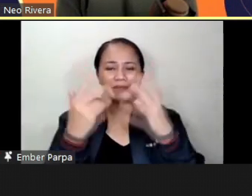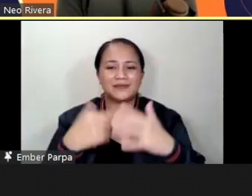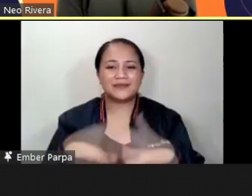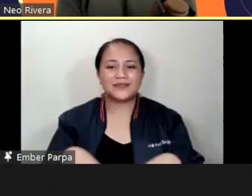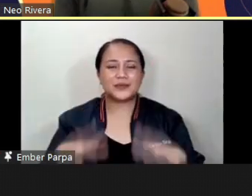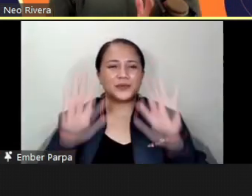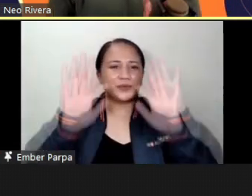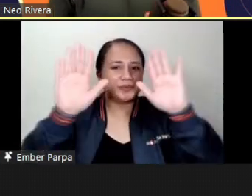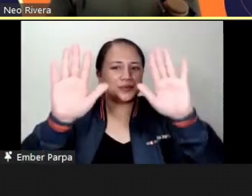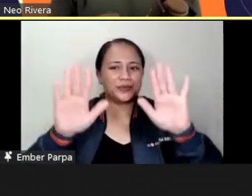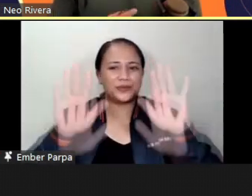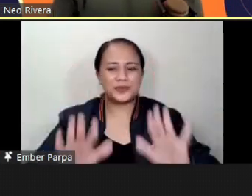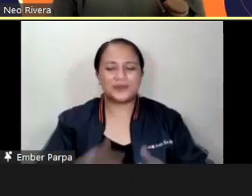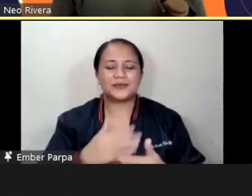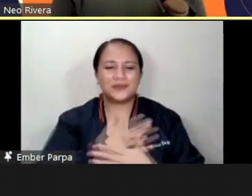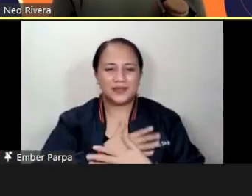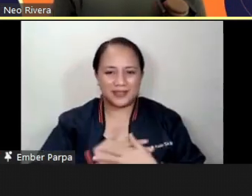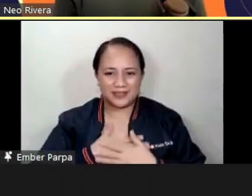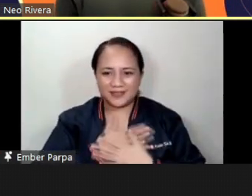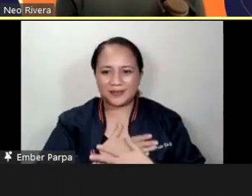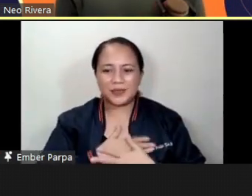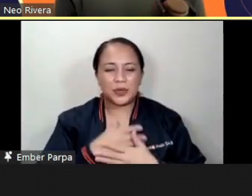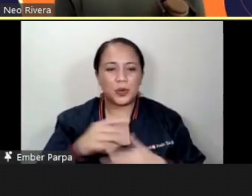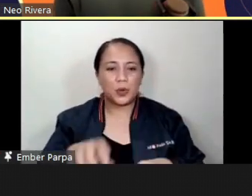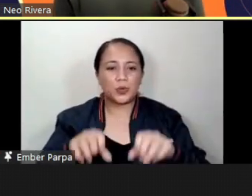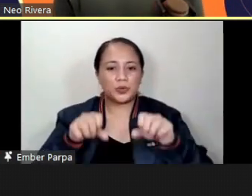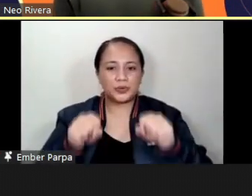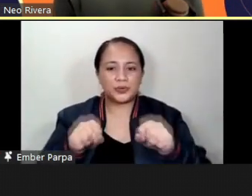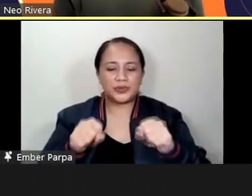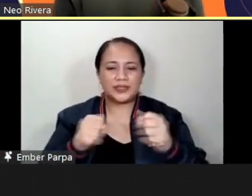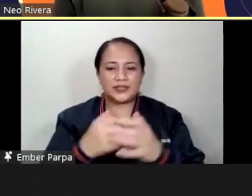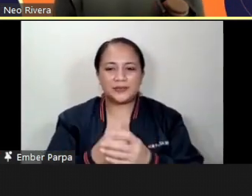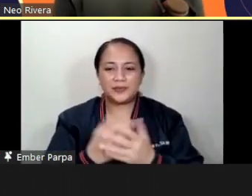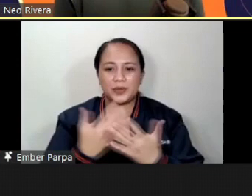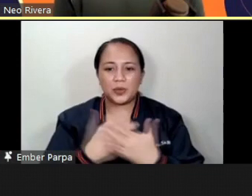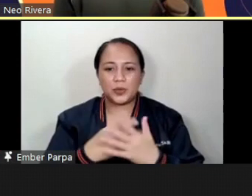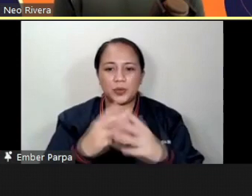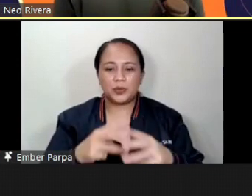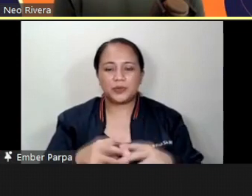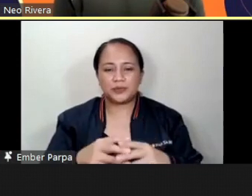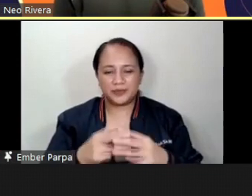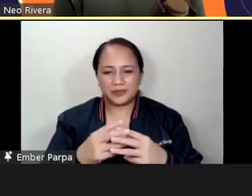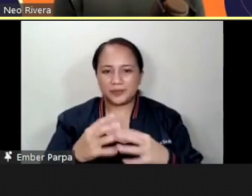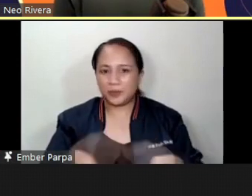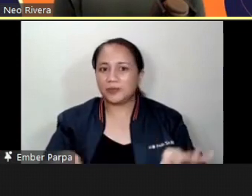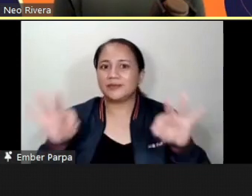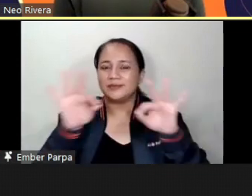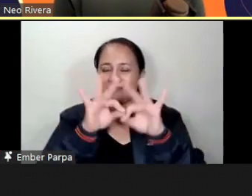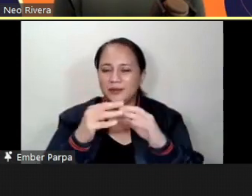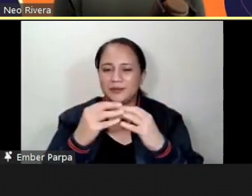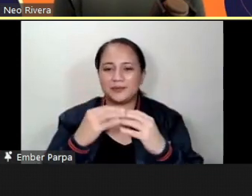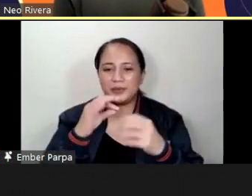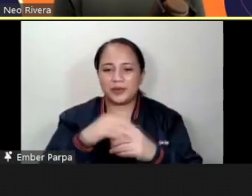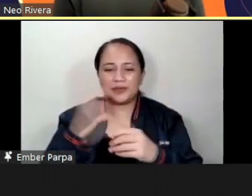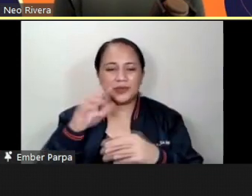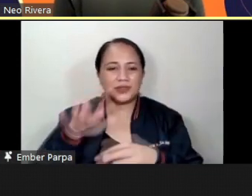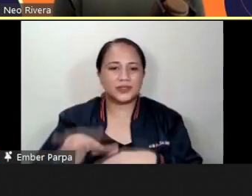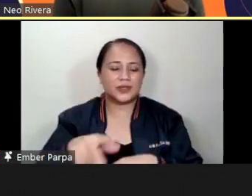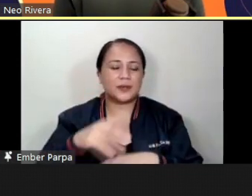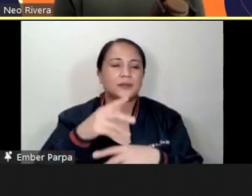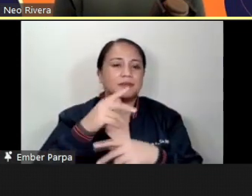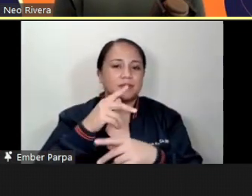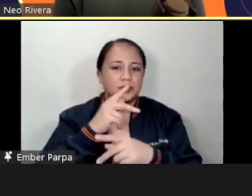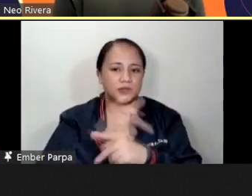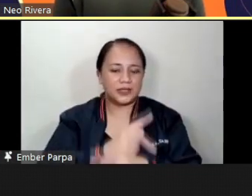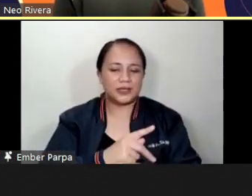a great pleasure hosting this meaningful and worthwhile program. For the Child Protection Network